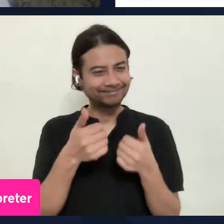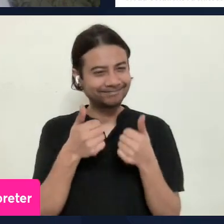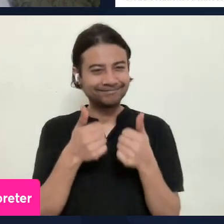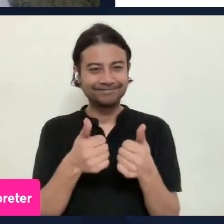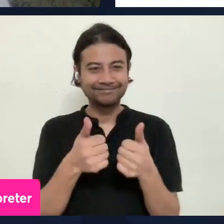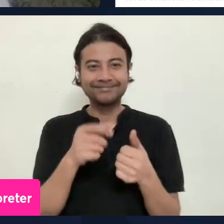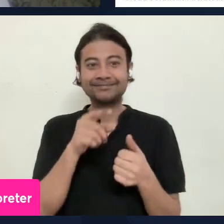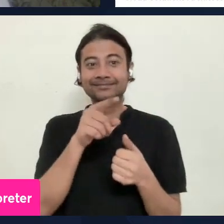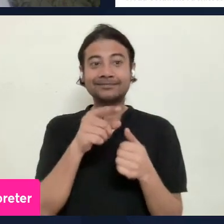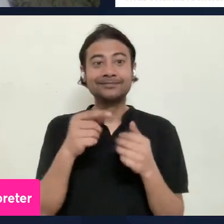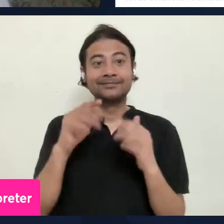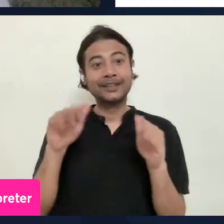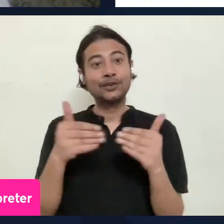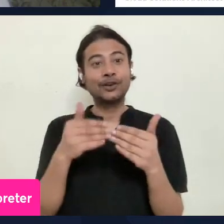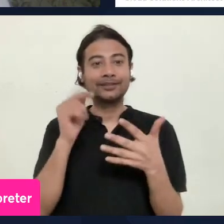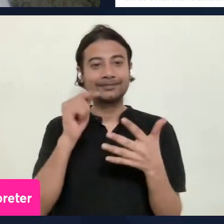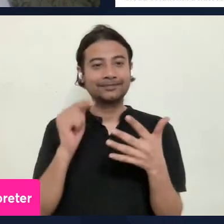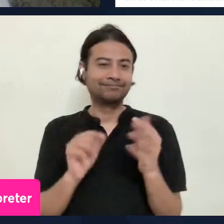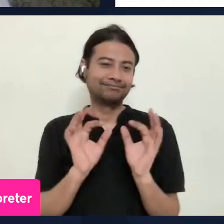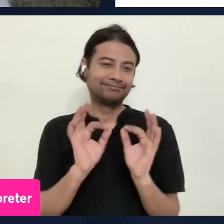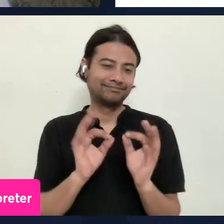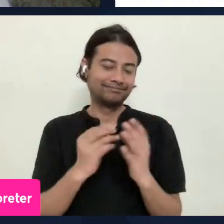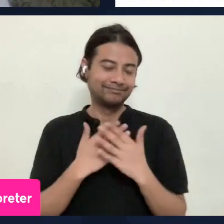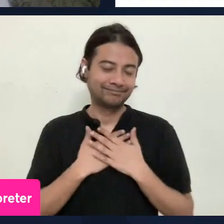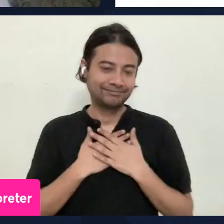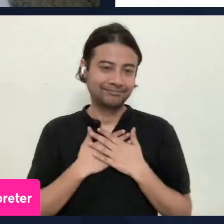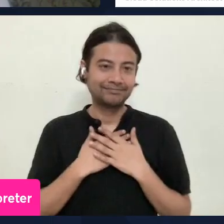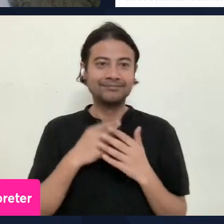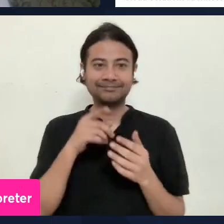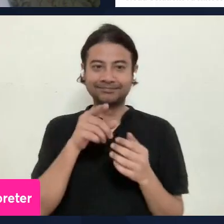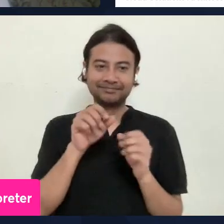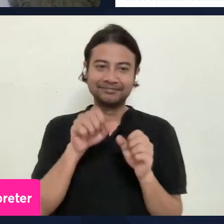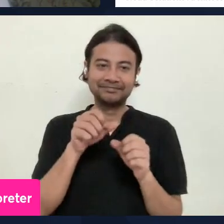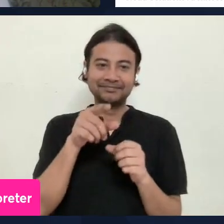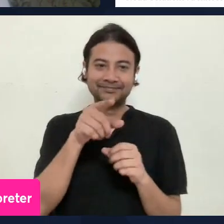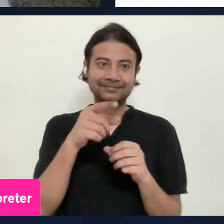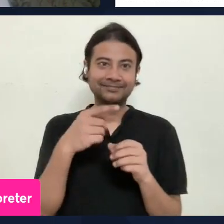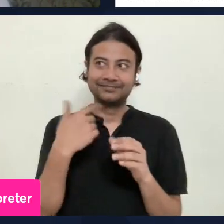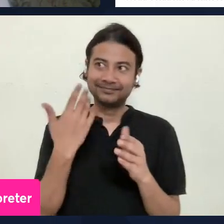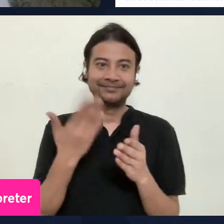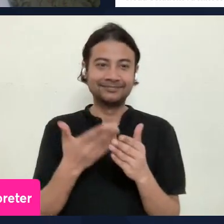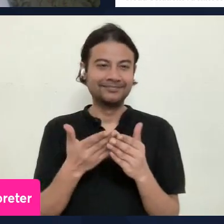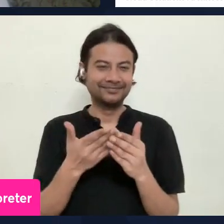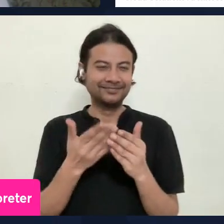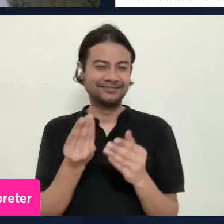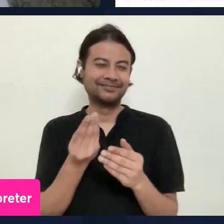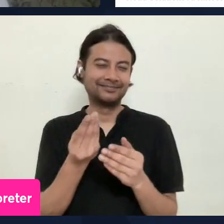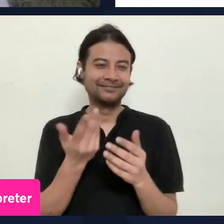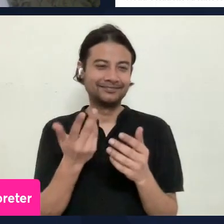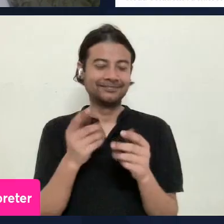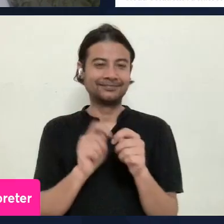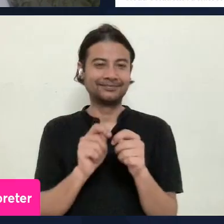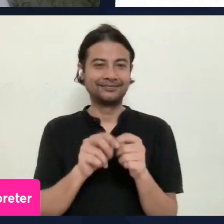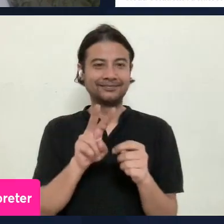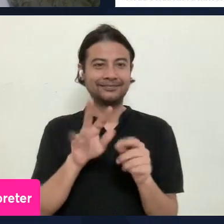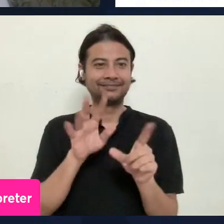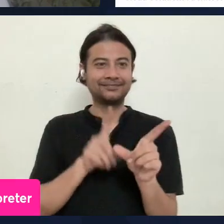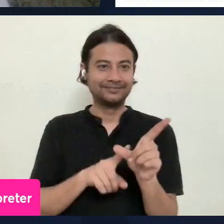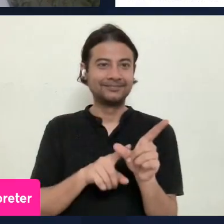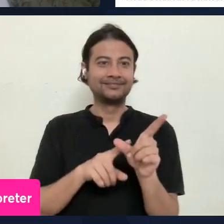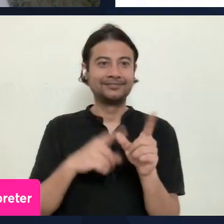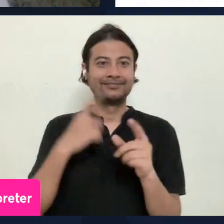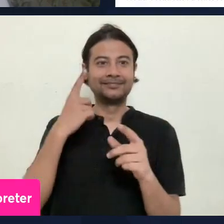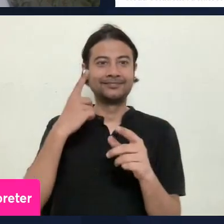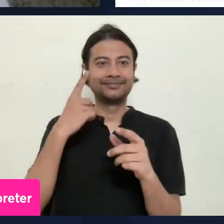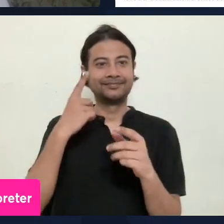you did for myself. Yeah, I mean, I've been around a little while. As you mentioned, I've been in the industry now for over 25 years.